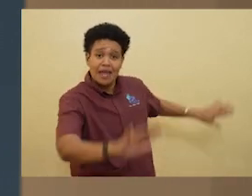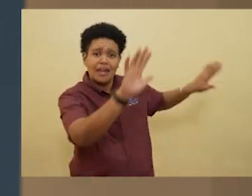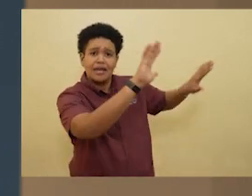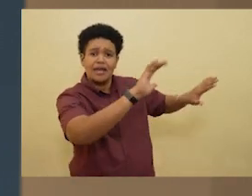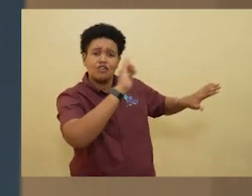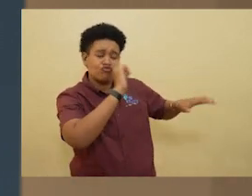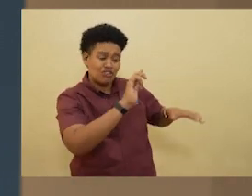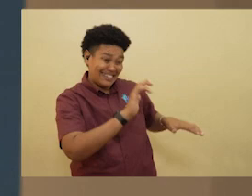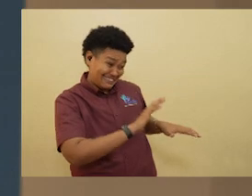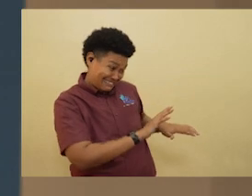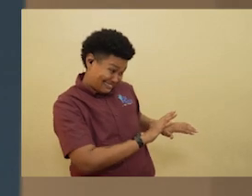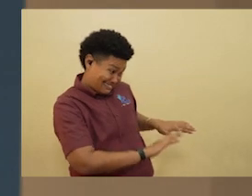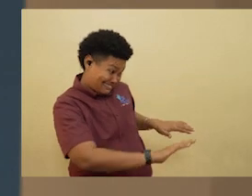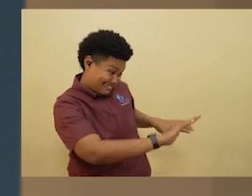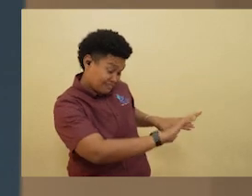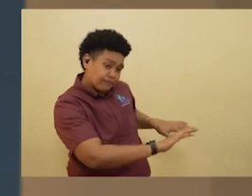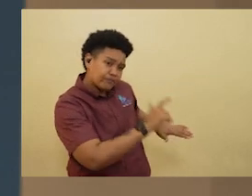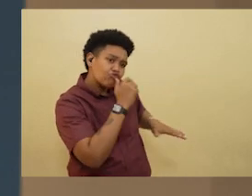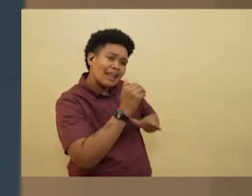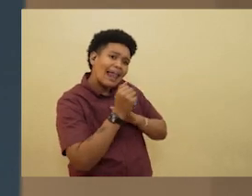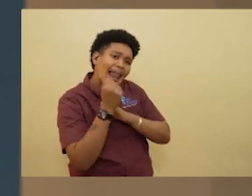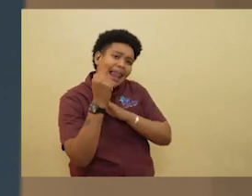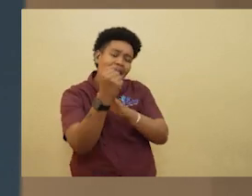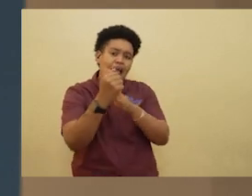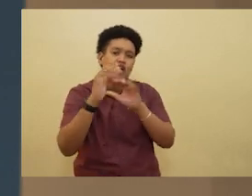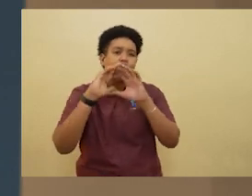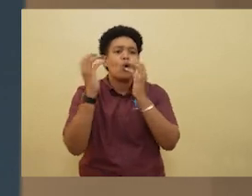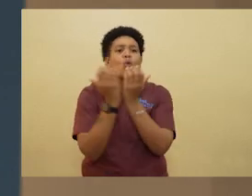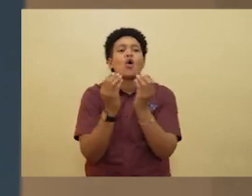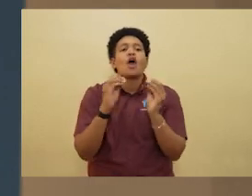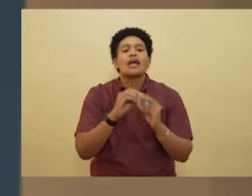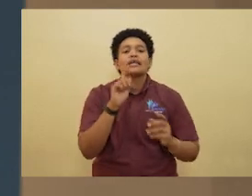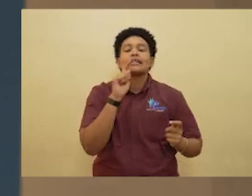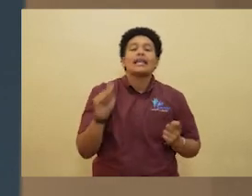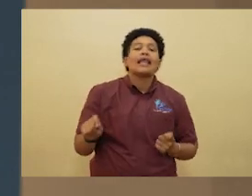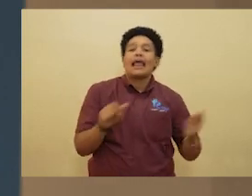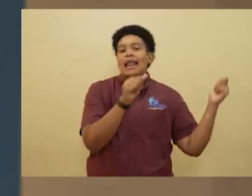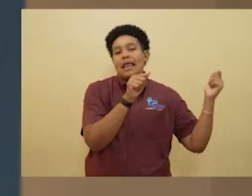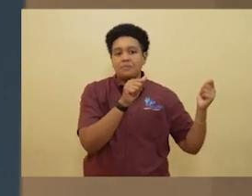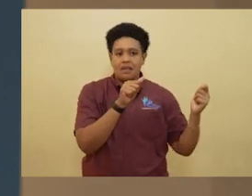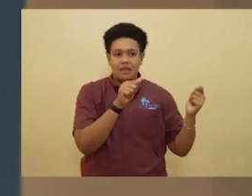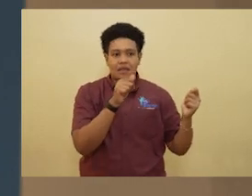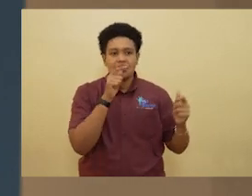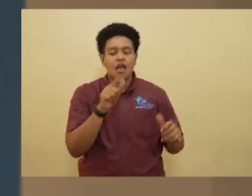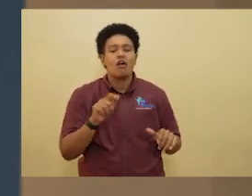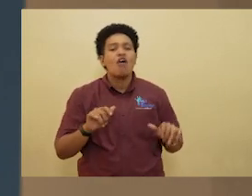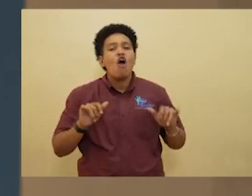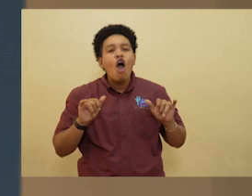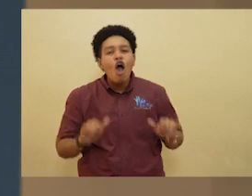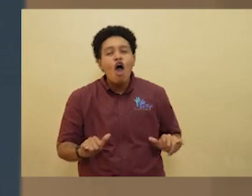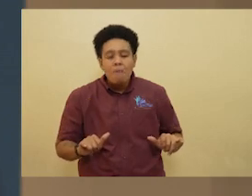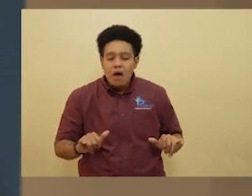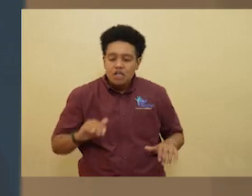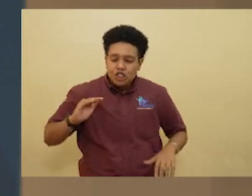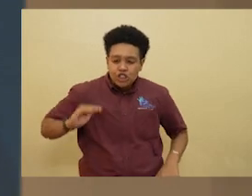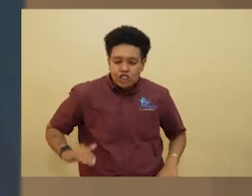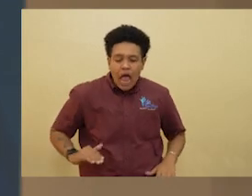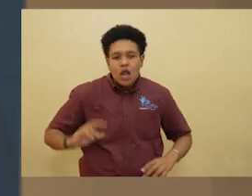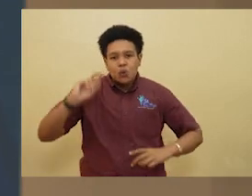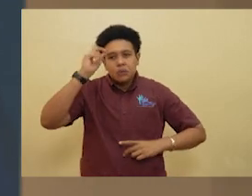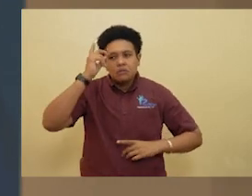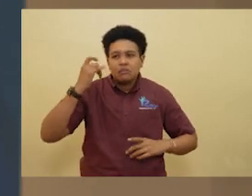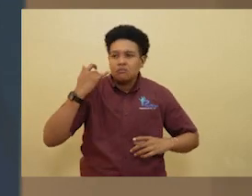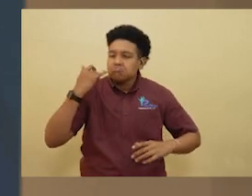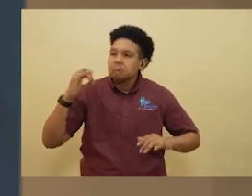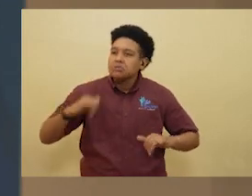was the region that led the world in eliminating common childhood